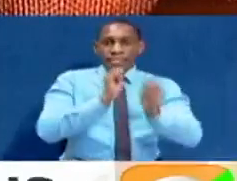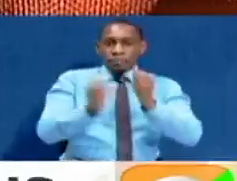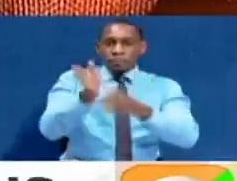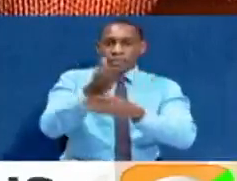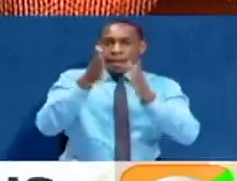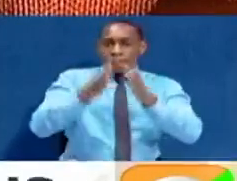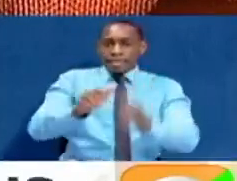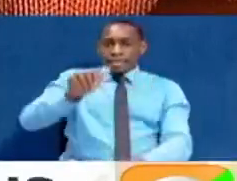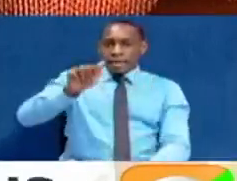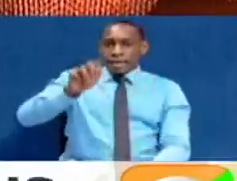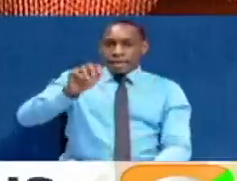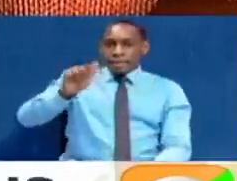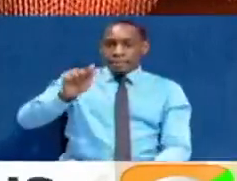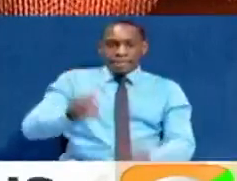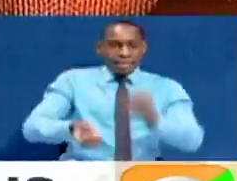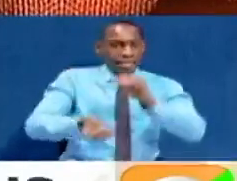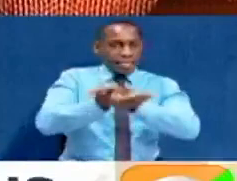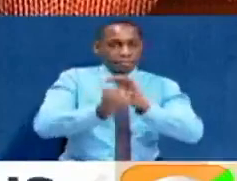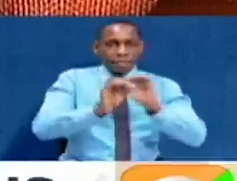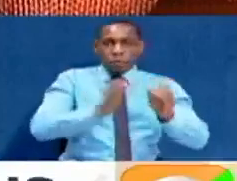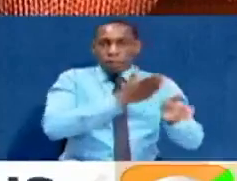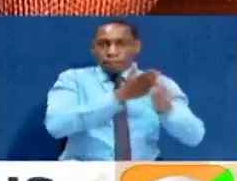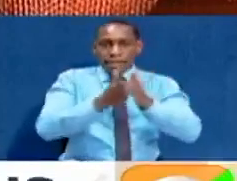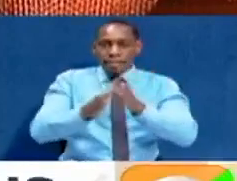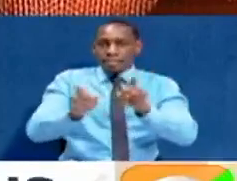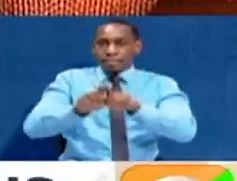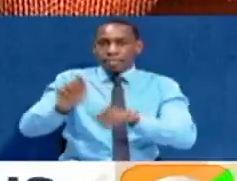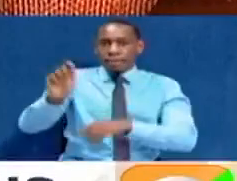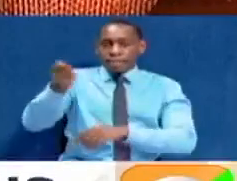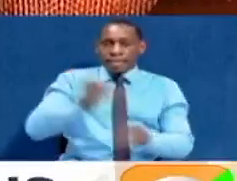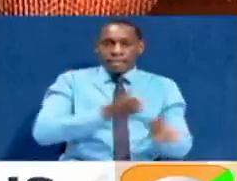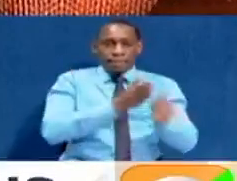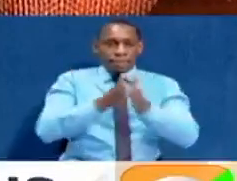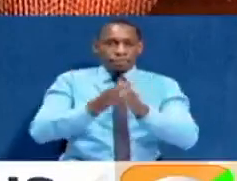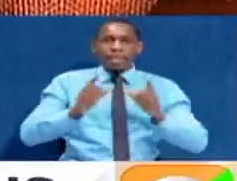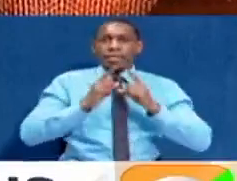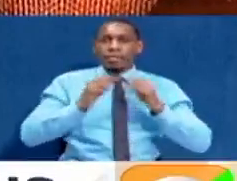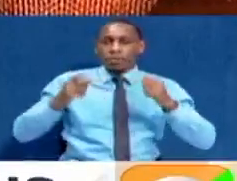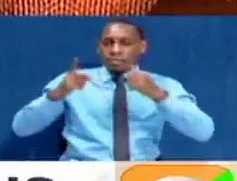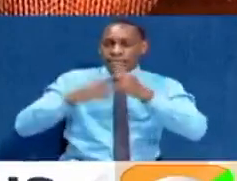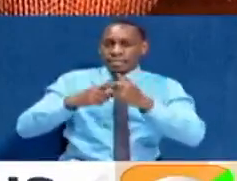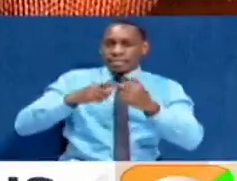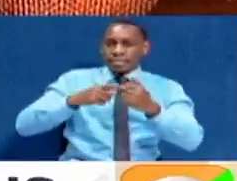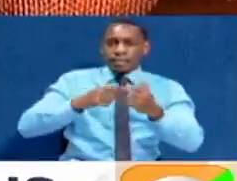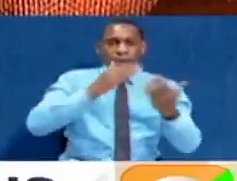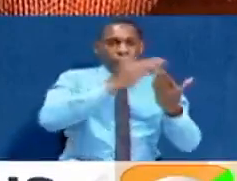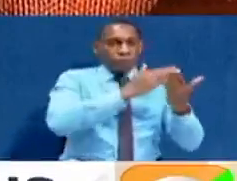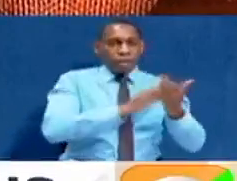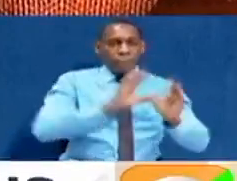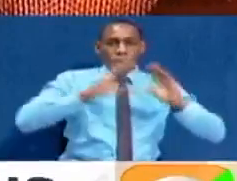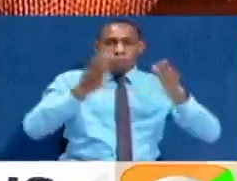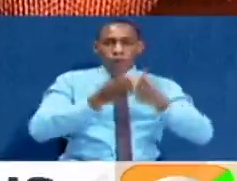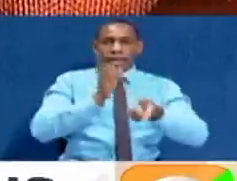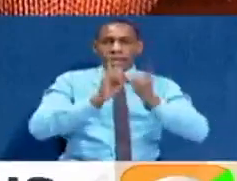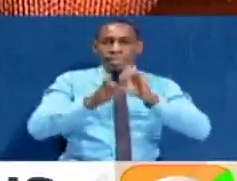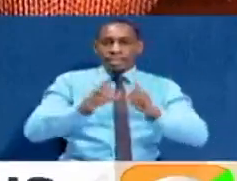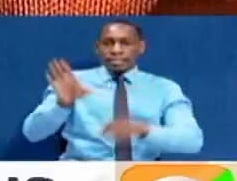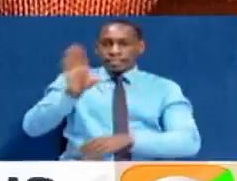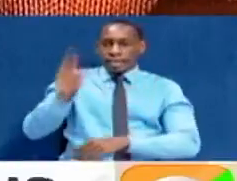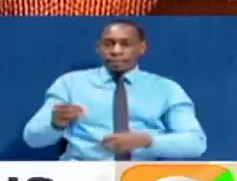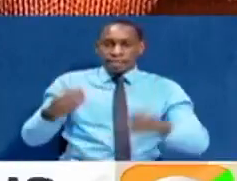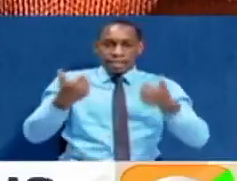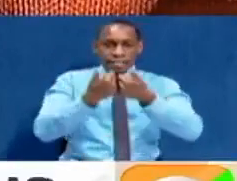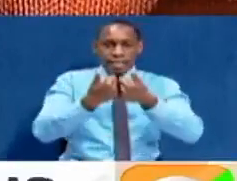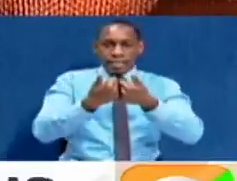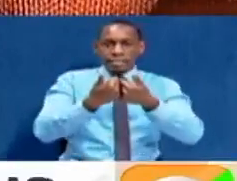Ambassador Amina Mohamed, did not elaborate on the plans, even as Kenya prepares to host the sixth stop of the World Athletics Continental Tour